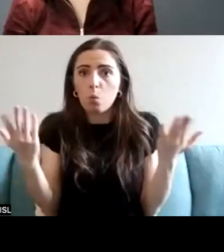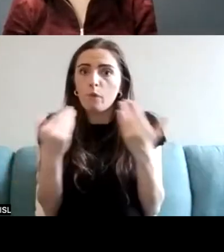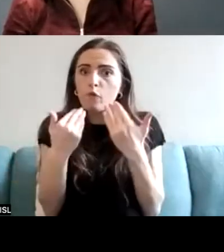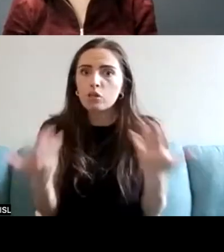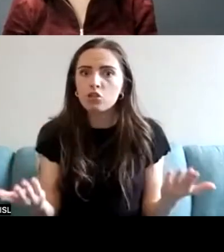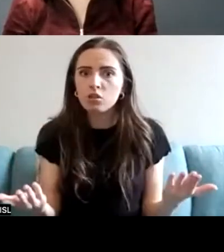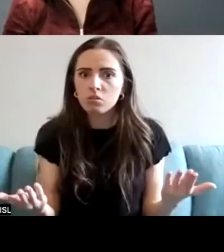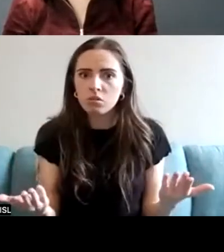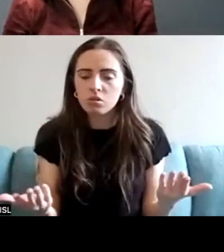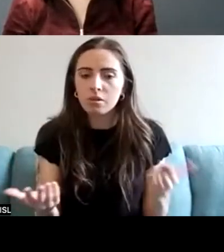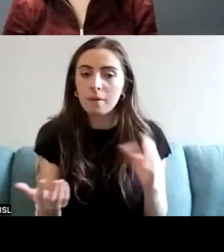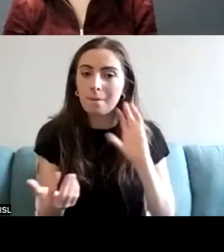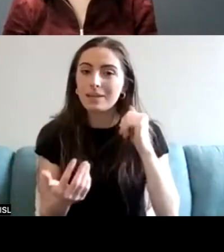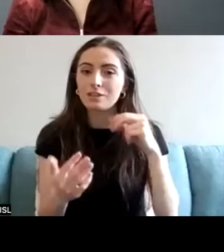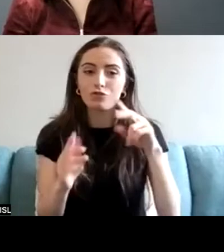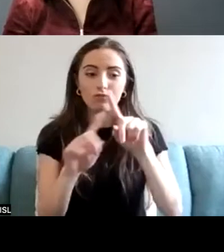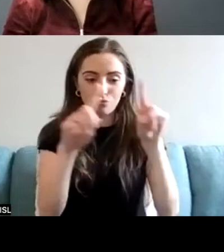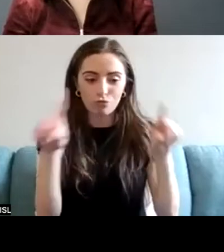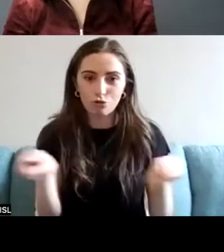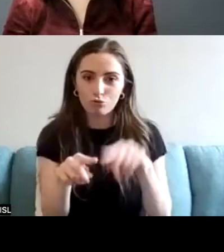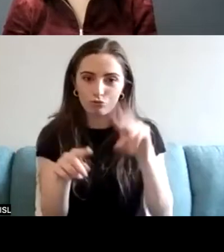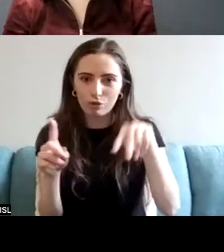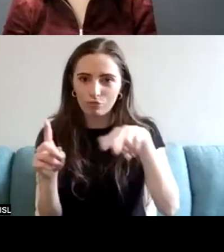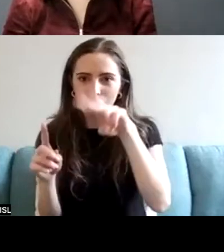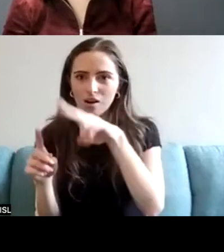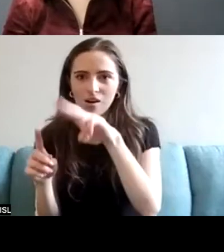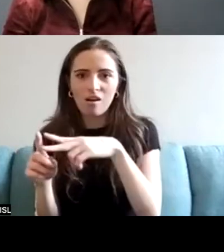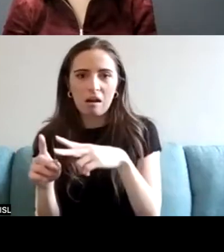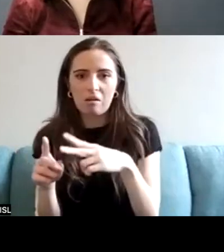do so, because our screen reader doesn't know the information.